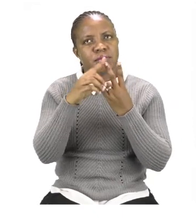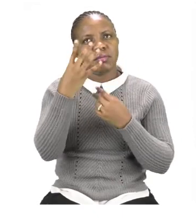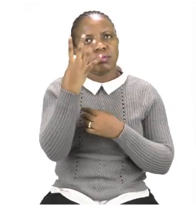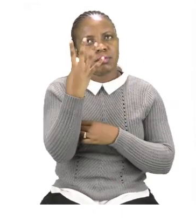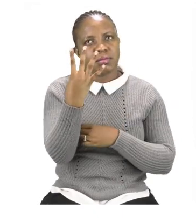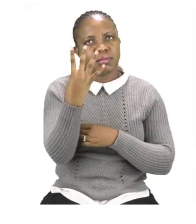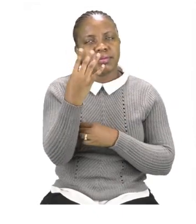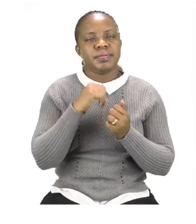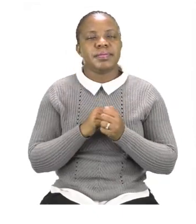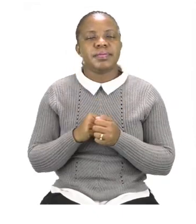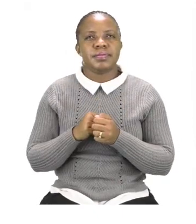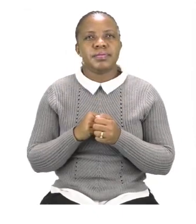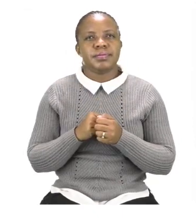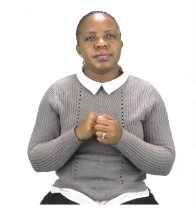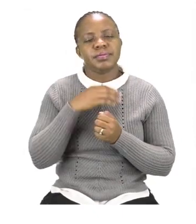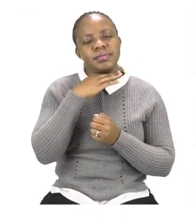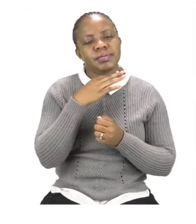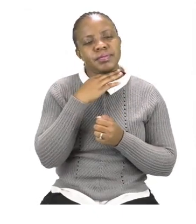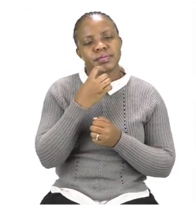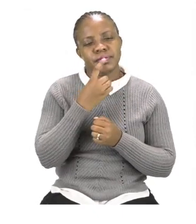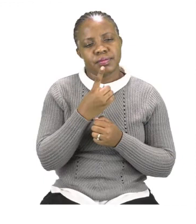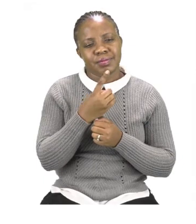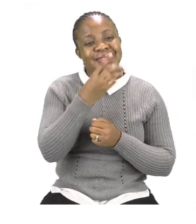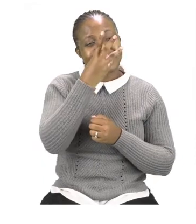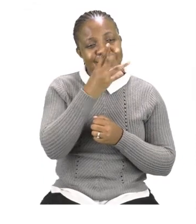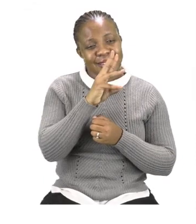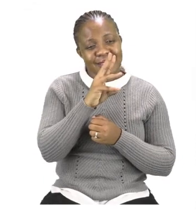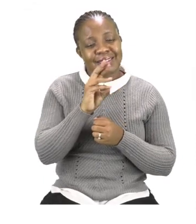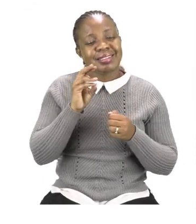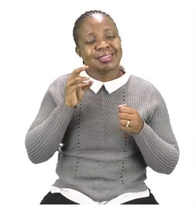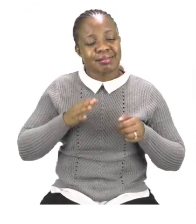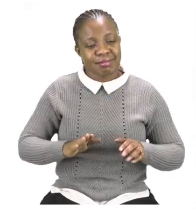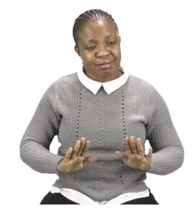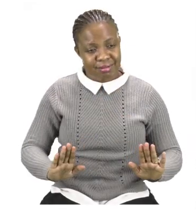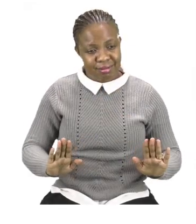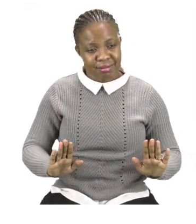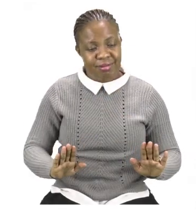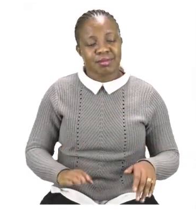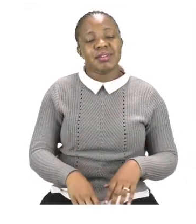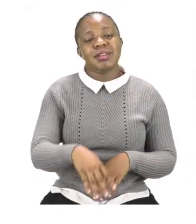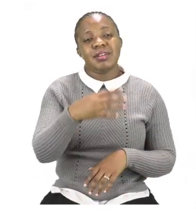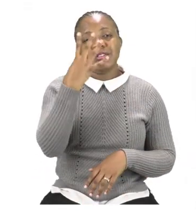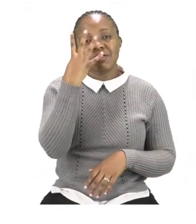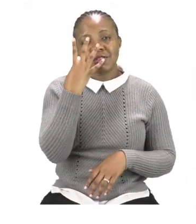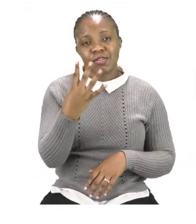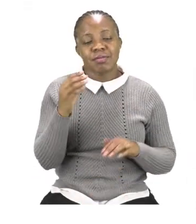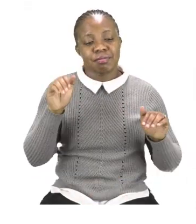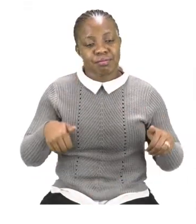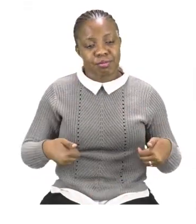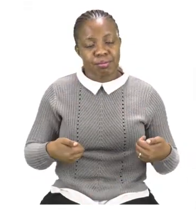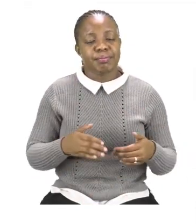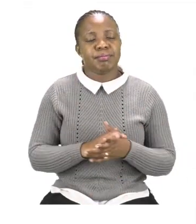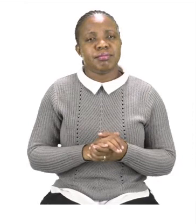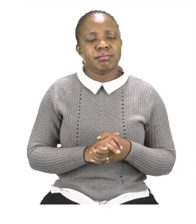4. In the story, we are told that there are 6 girls and 4 boys. And then we